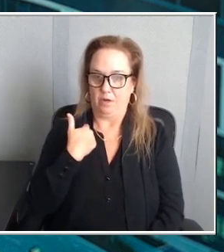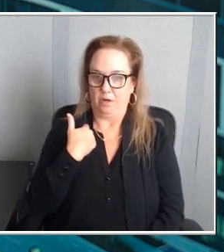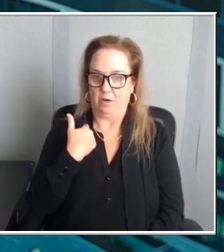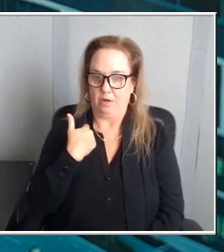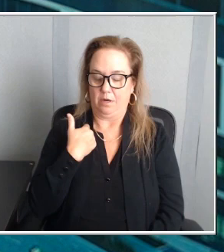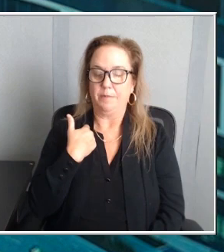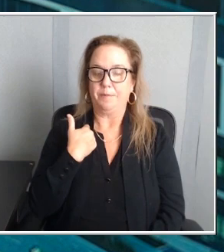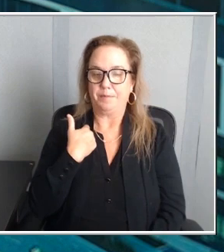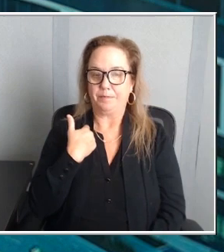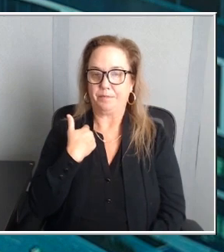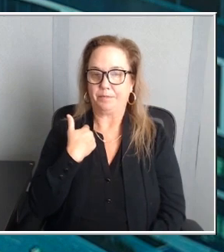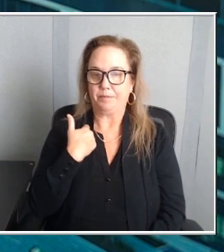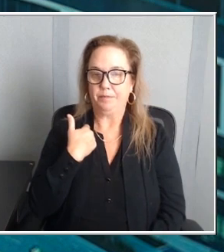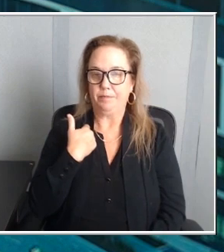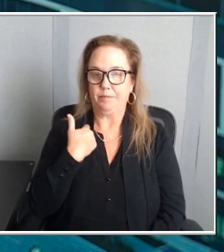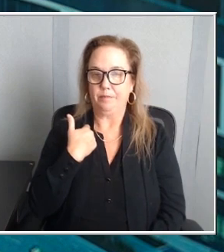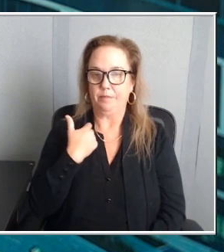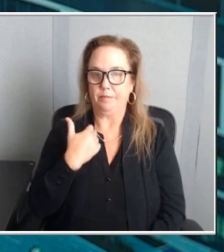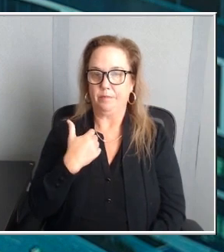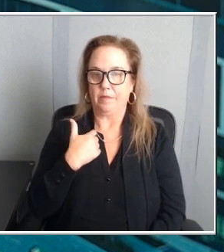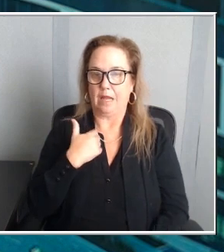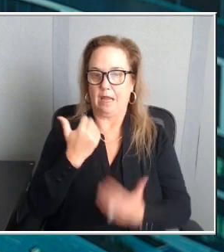Because, like I said earlier, I pretty much had